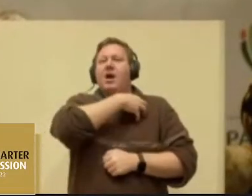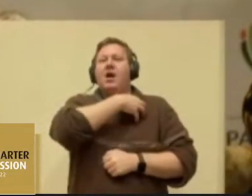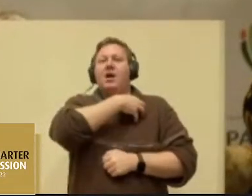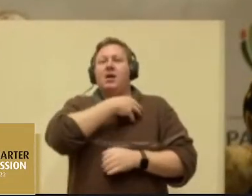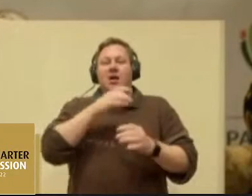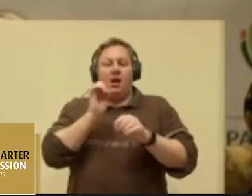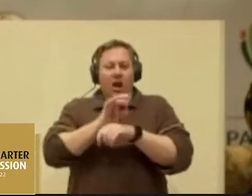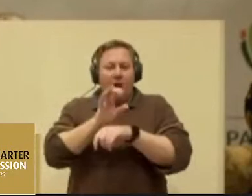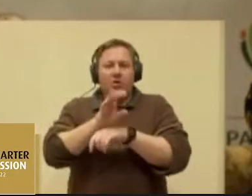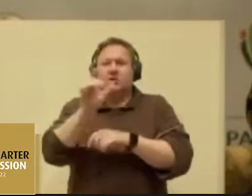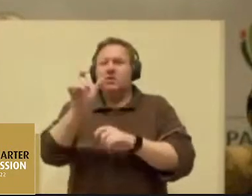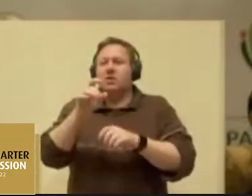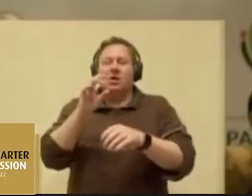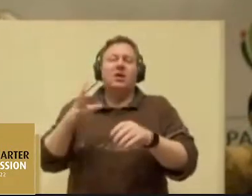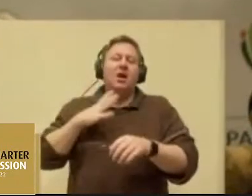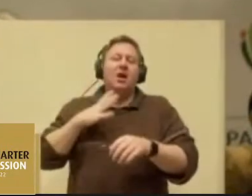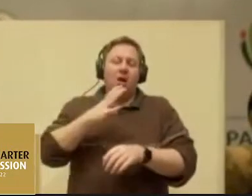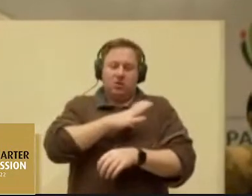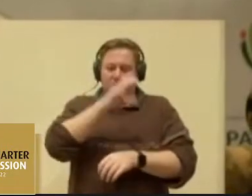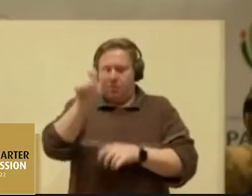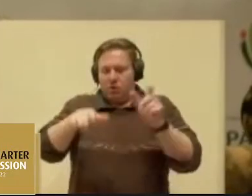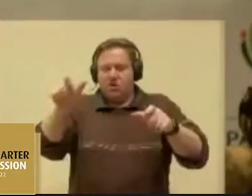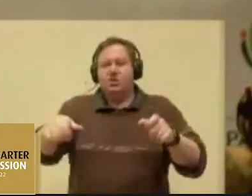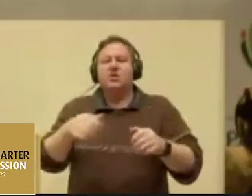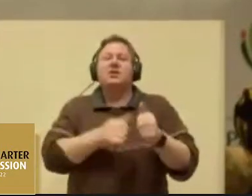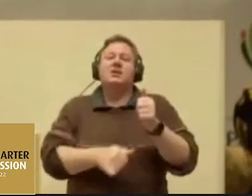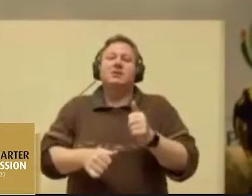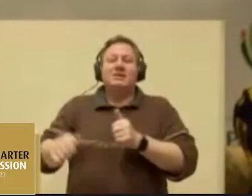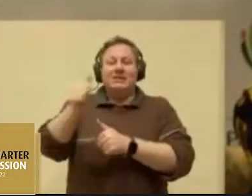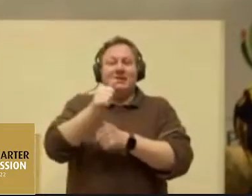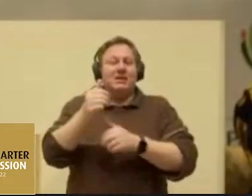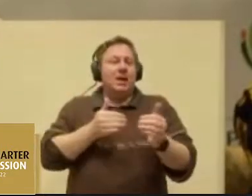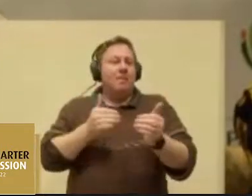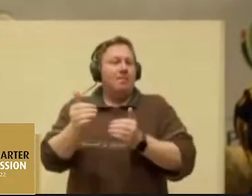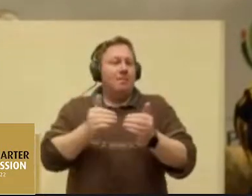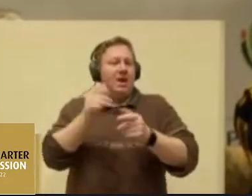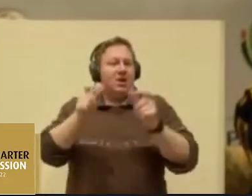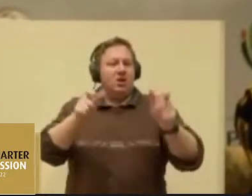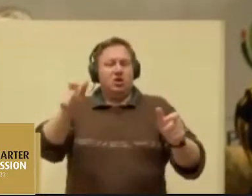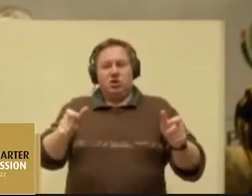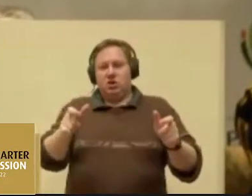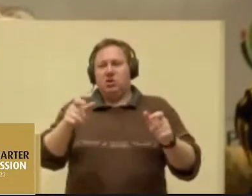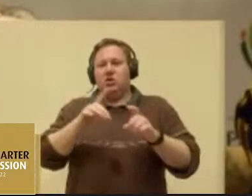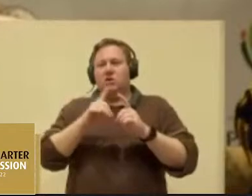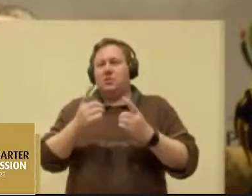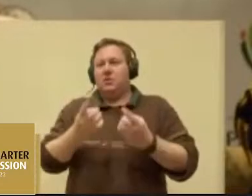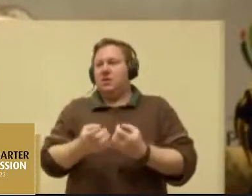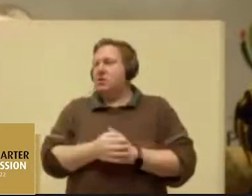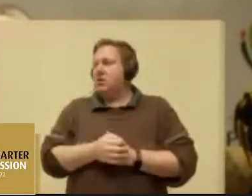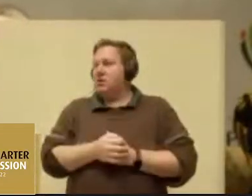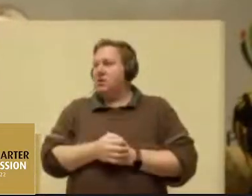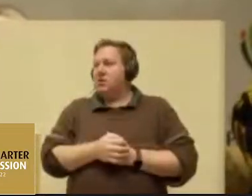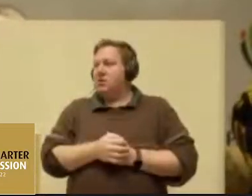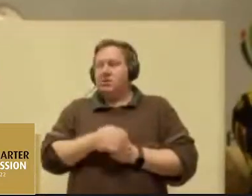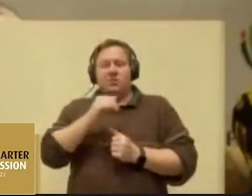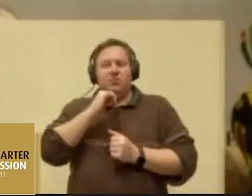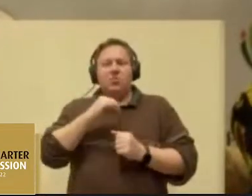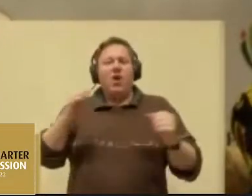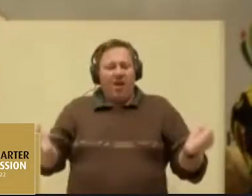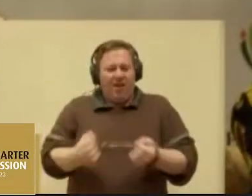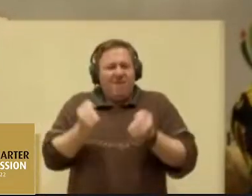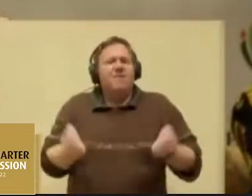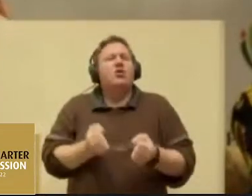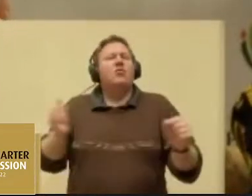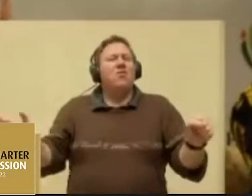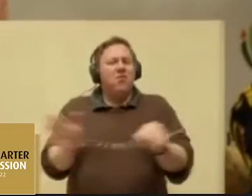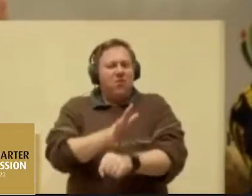councillors as well as the senior managers of departments and you didn't spend any effort to make